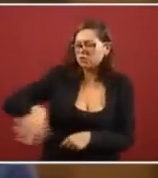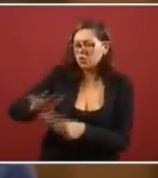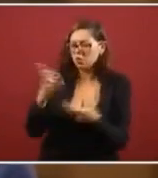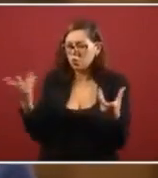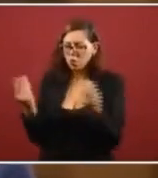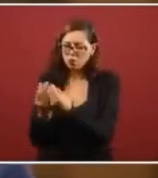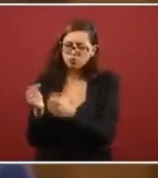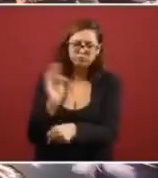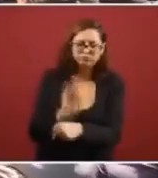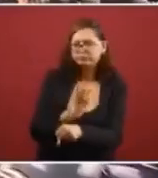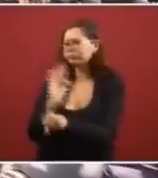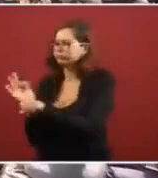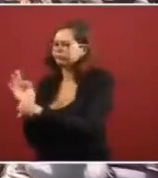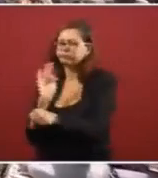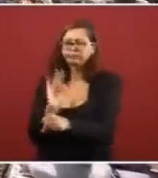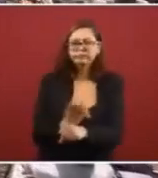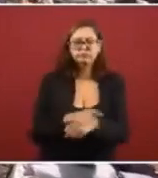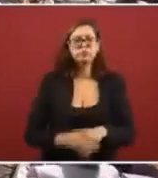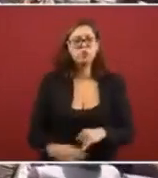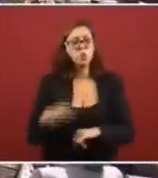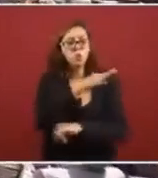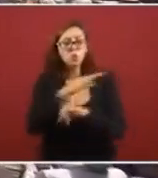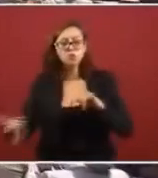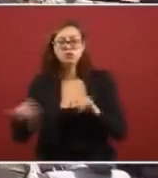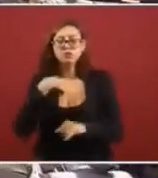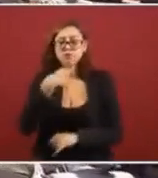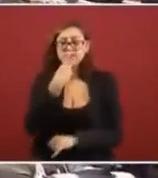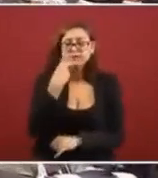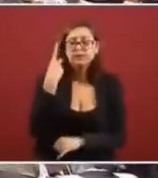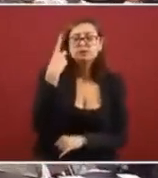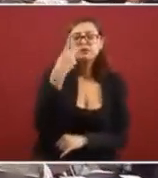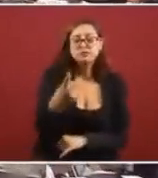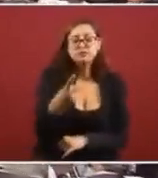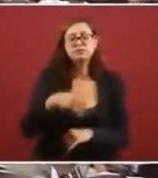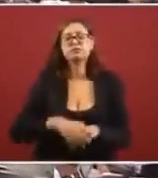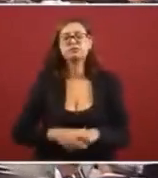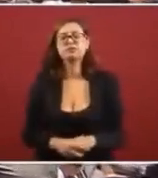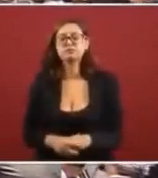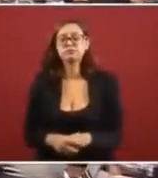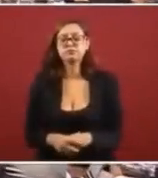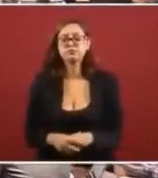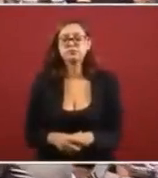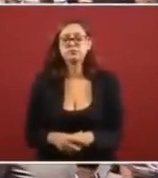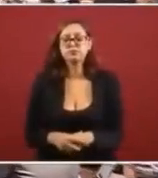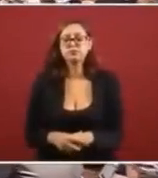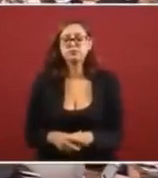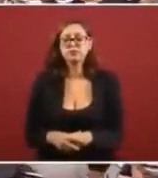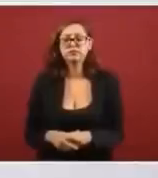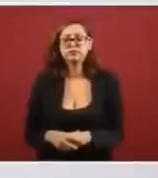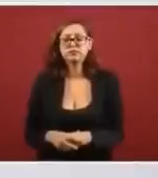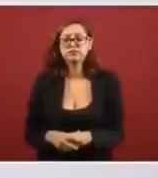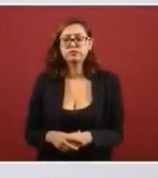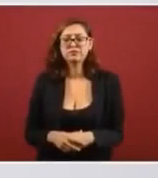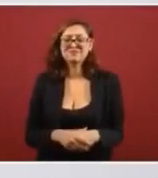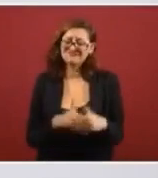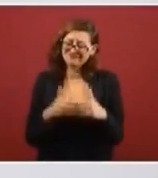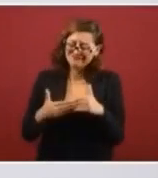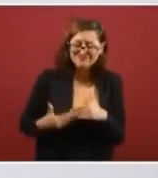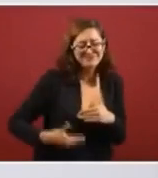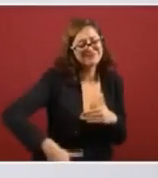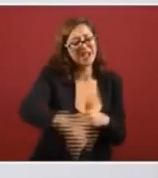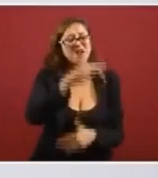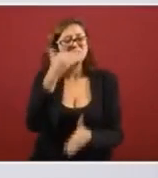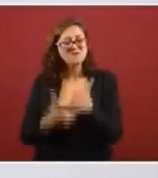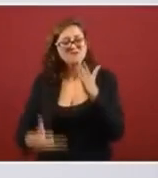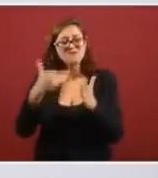and that is what the National Guard and I finish say that even though we still have to